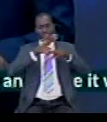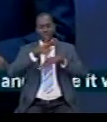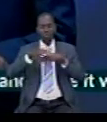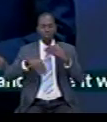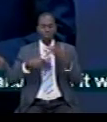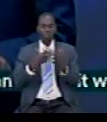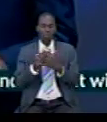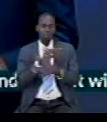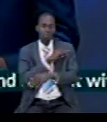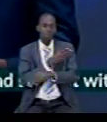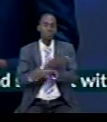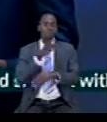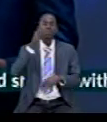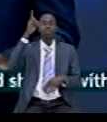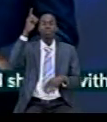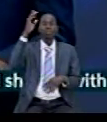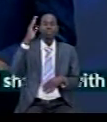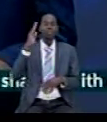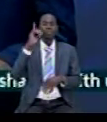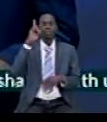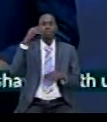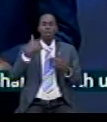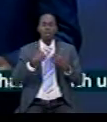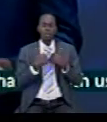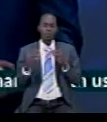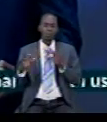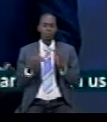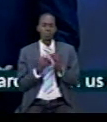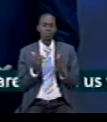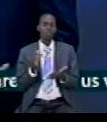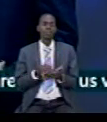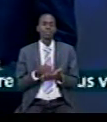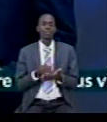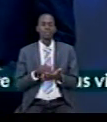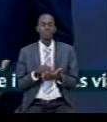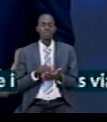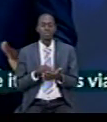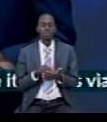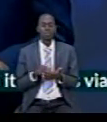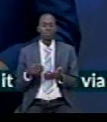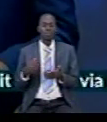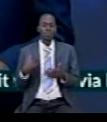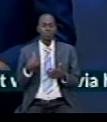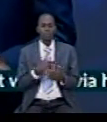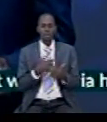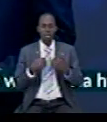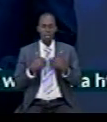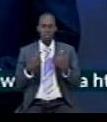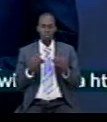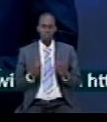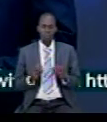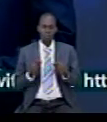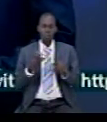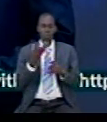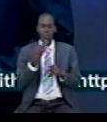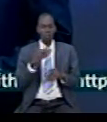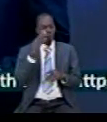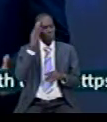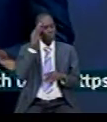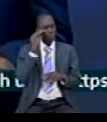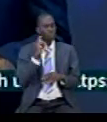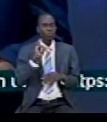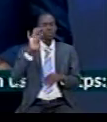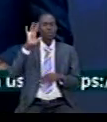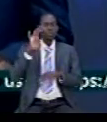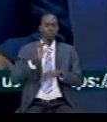Almighty God, you have done it again. We have had the privilege of experiencing your touch and